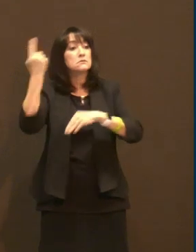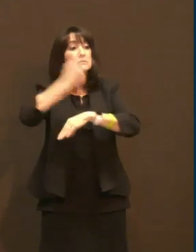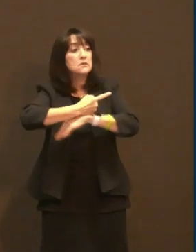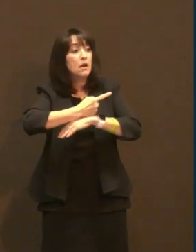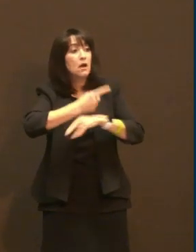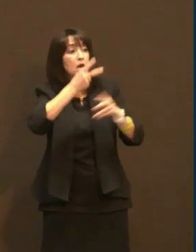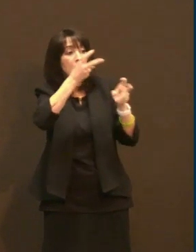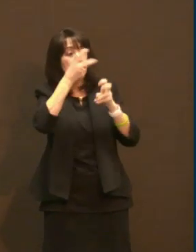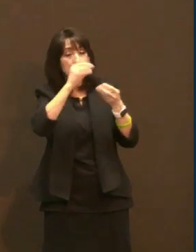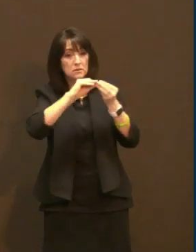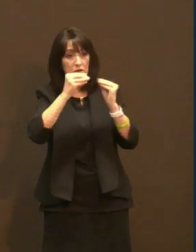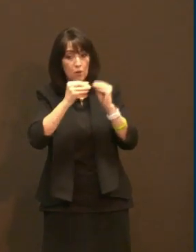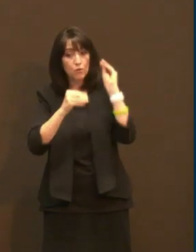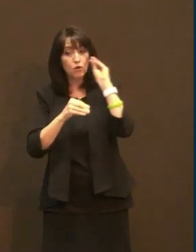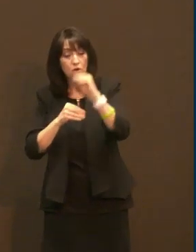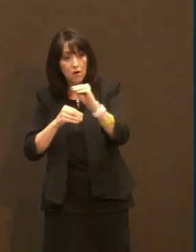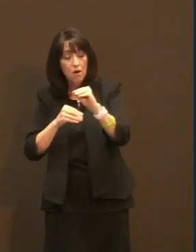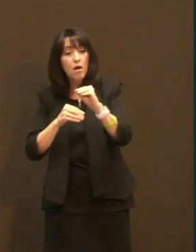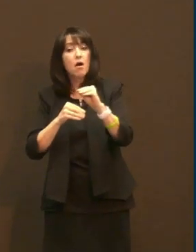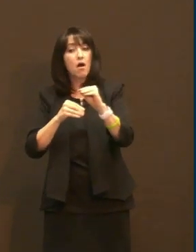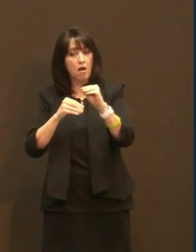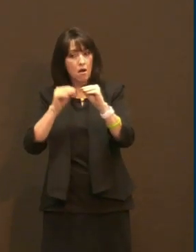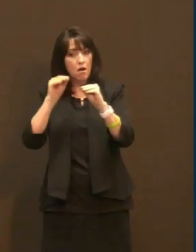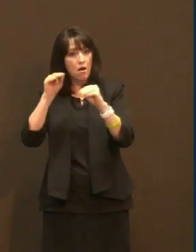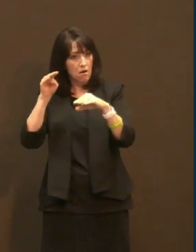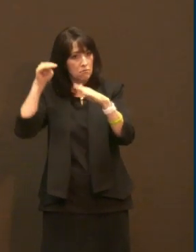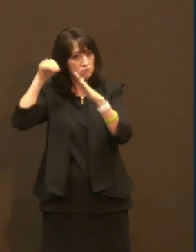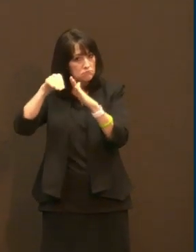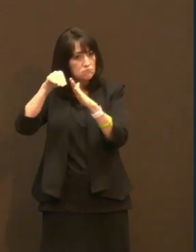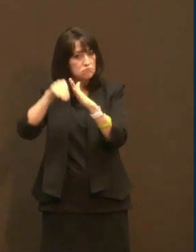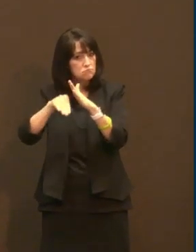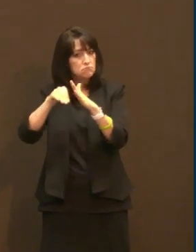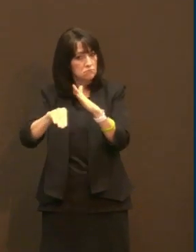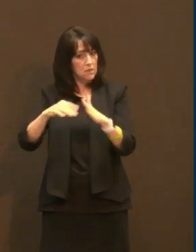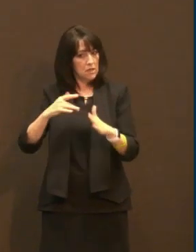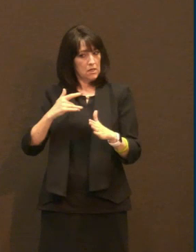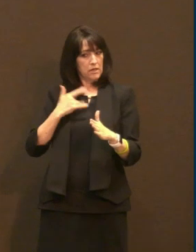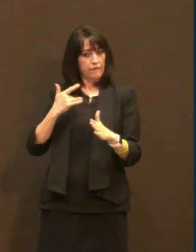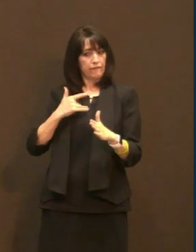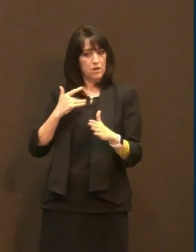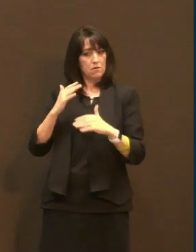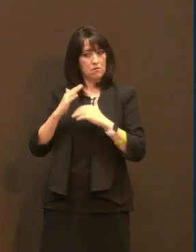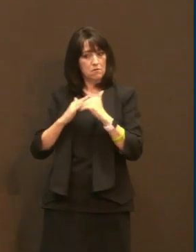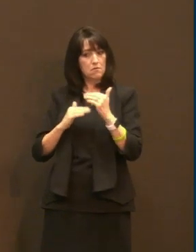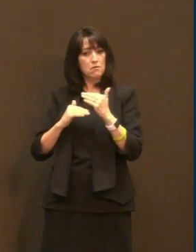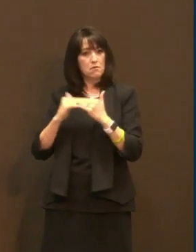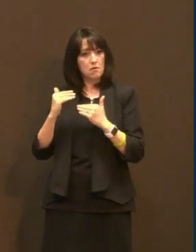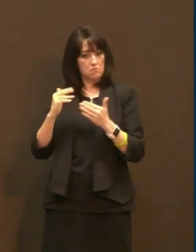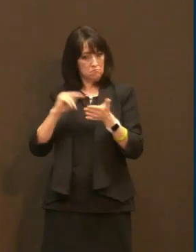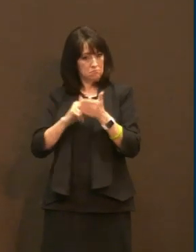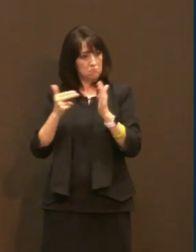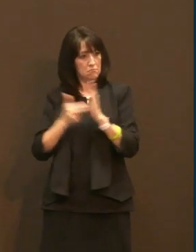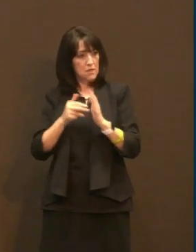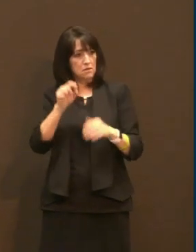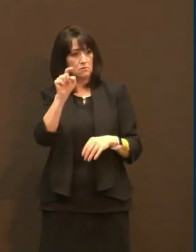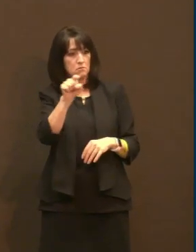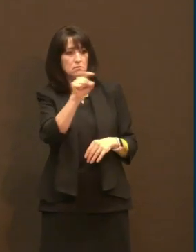to have comfort in your surge capacity in your hospitals. It's part of the CDC White